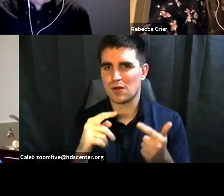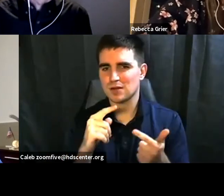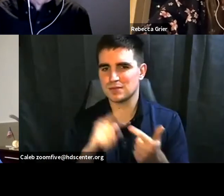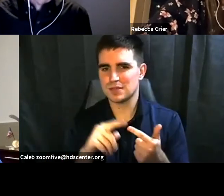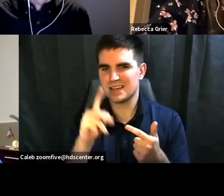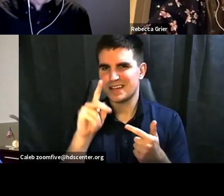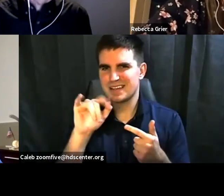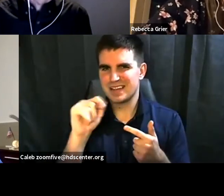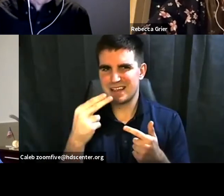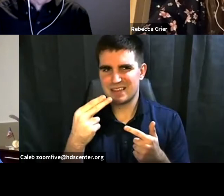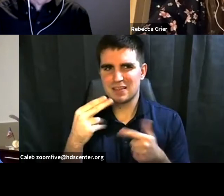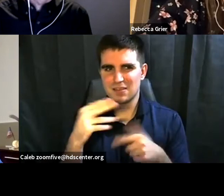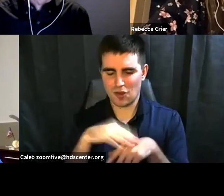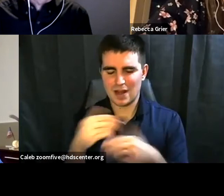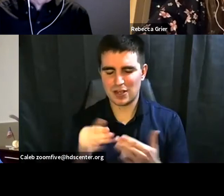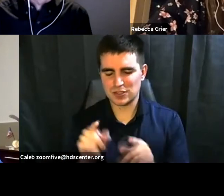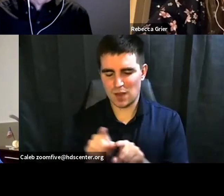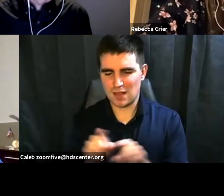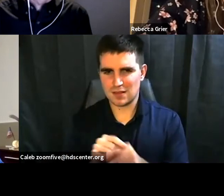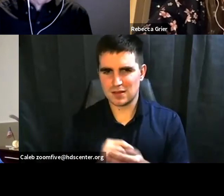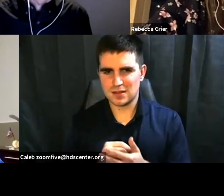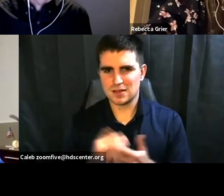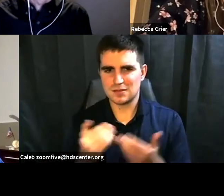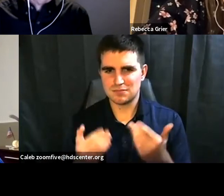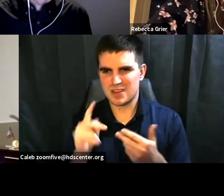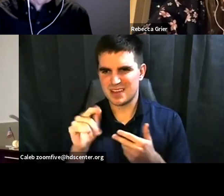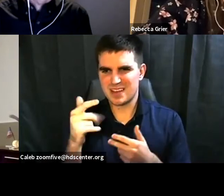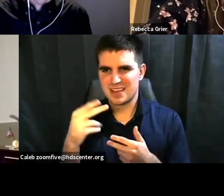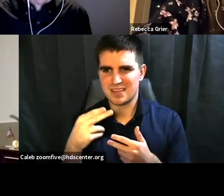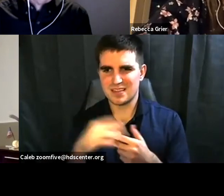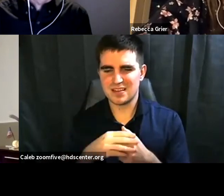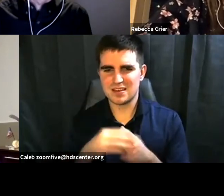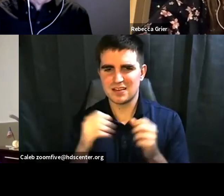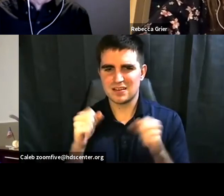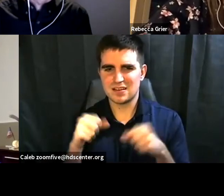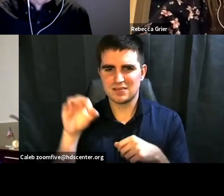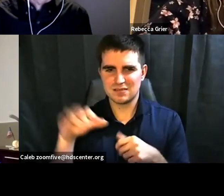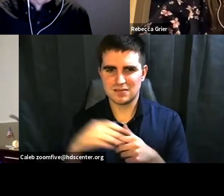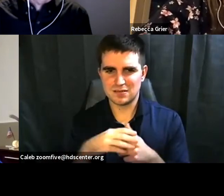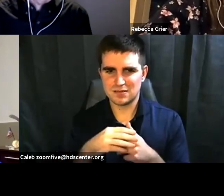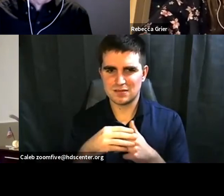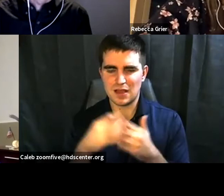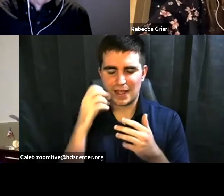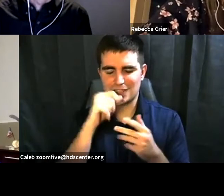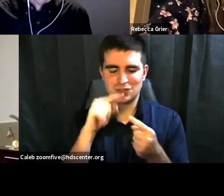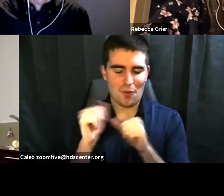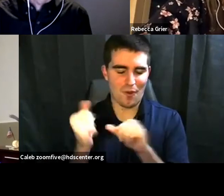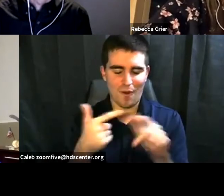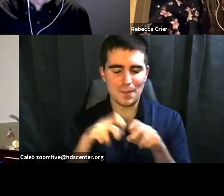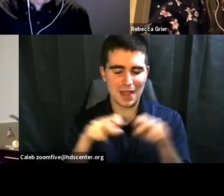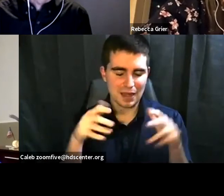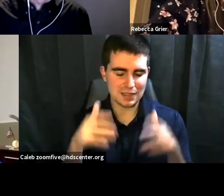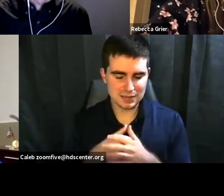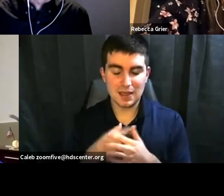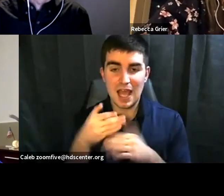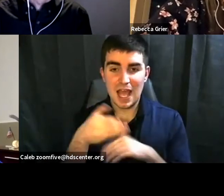Nikita, who's on here as well. Maybe Nikita can throw us up all, well, I guess it's only all panelists, but after this, I'll